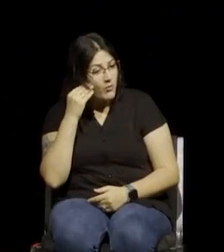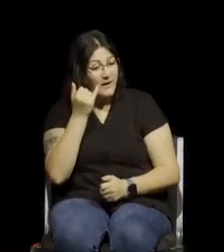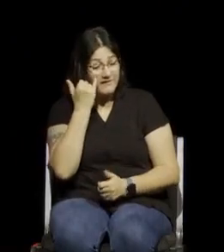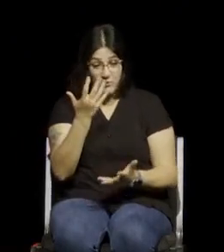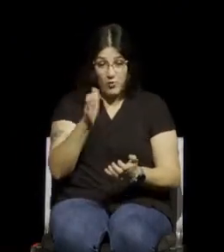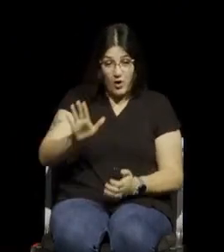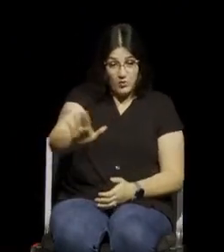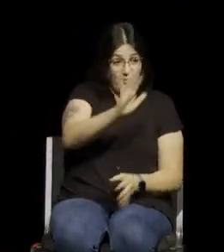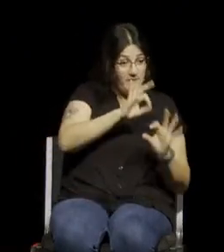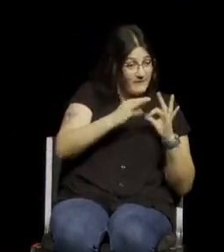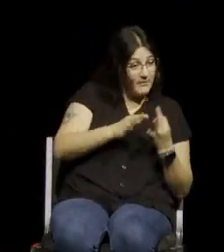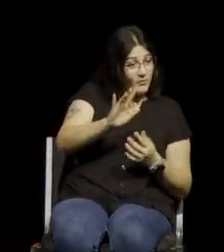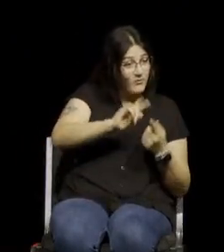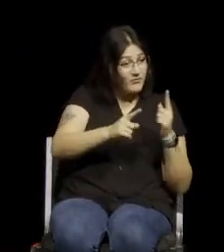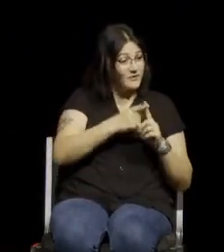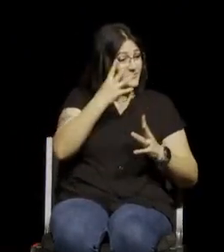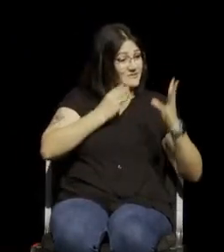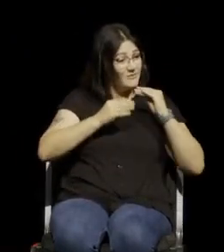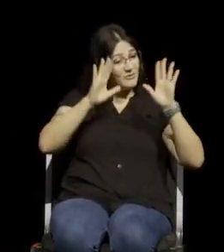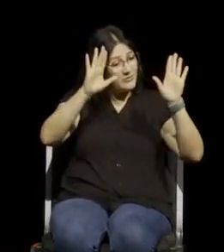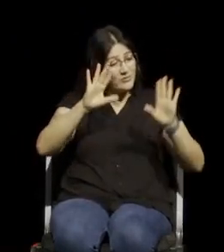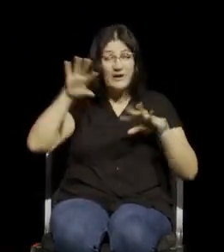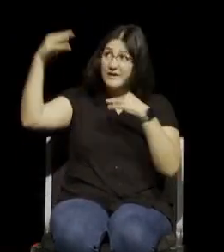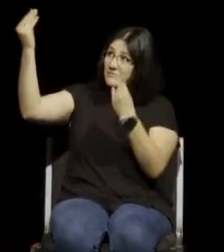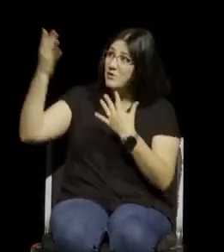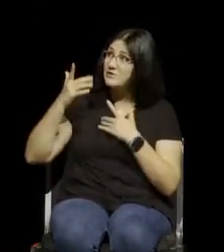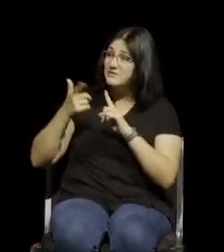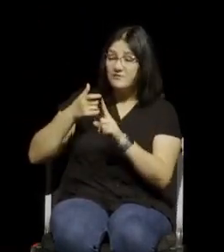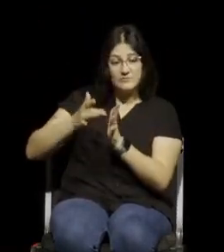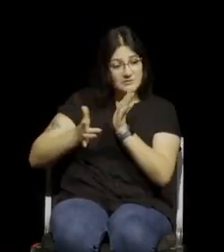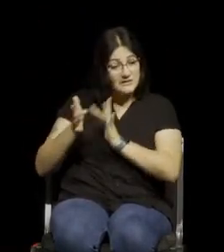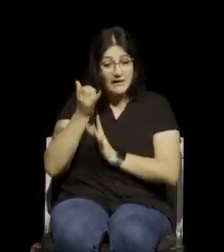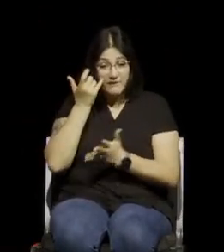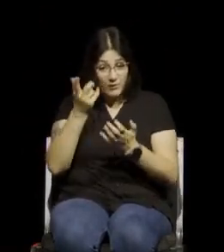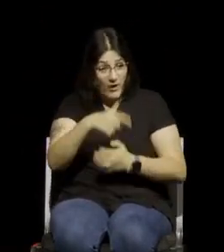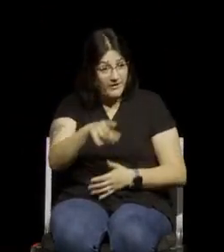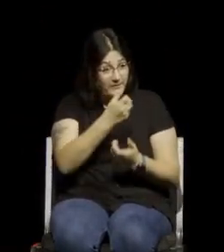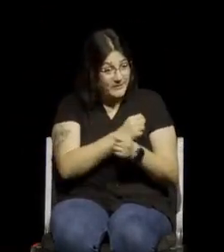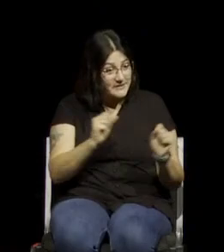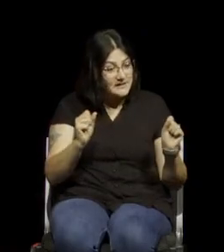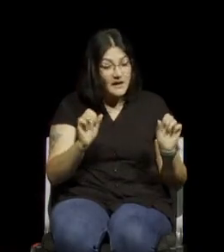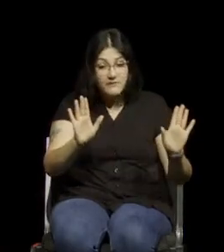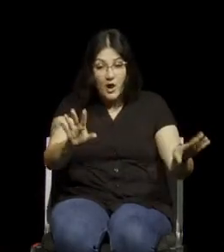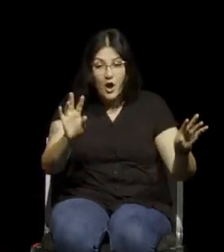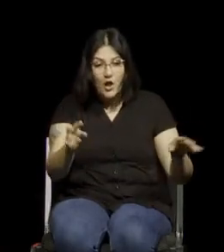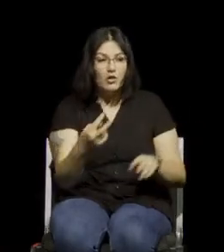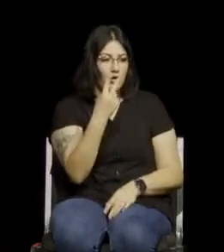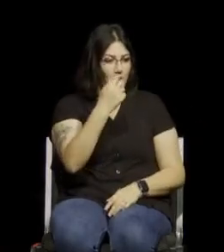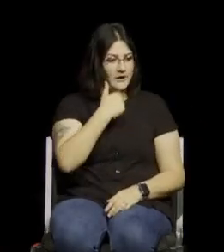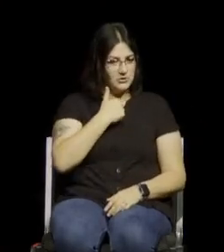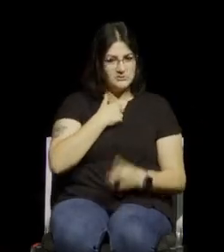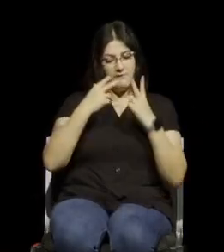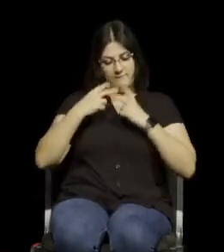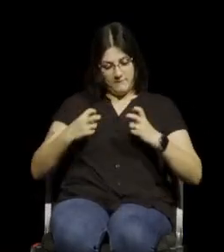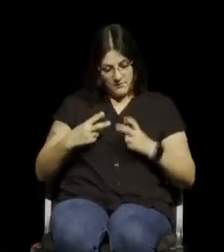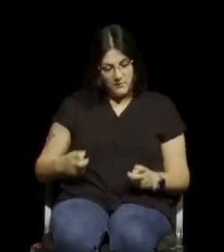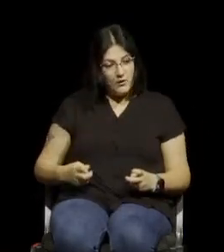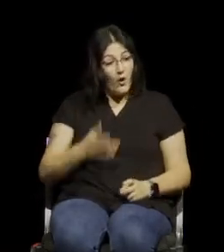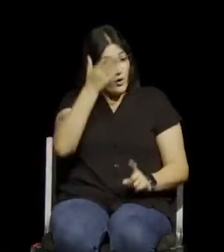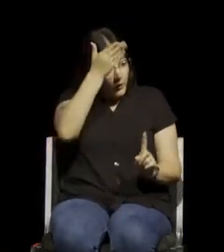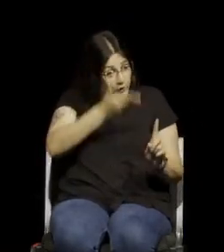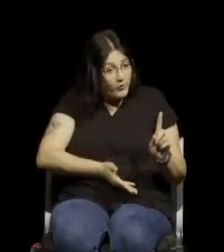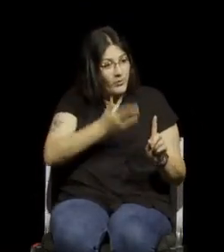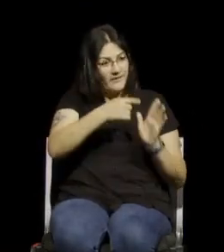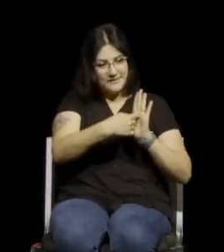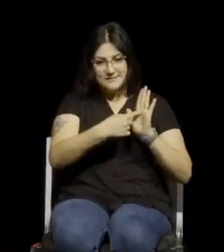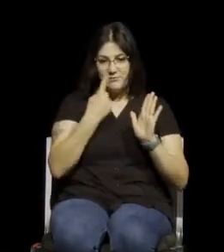your people to experience the goodness and mercy and grace of Jesus Christ, if you want them to be saved, friend, look in the mirror. You are the example